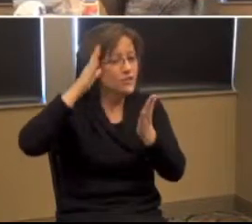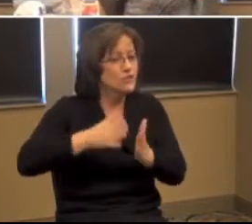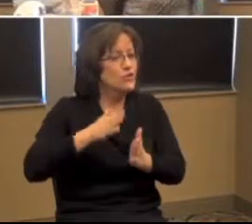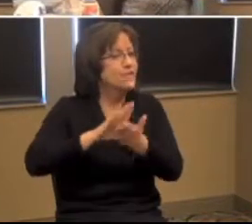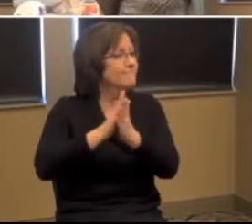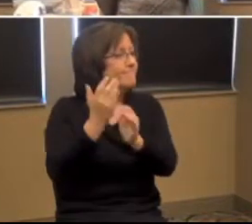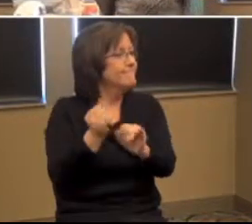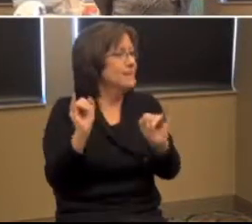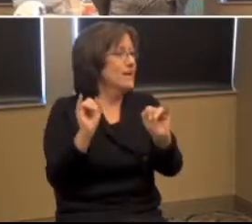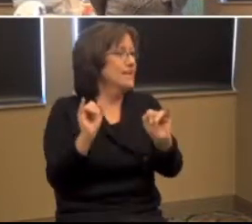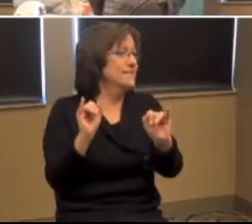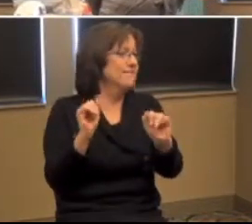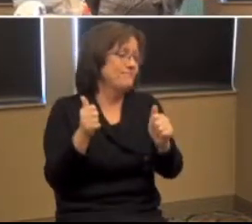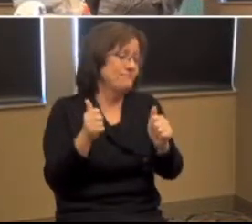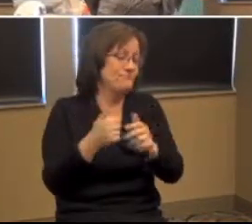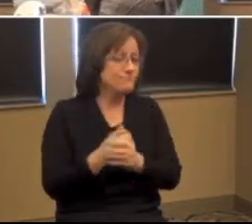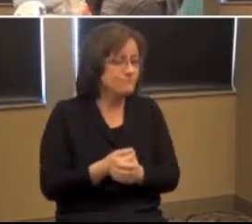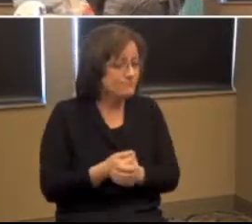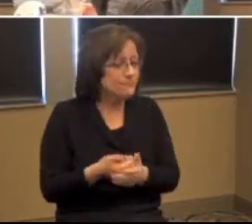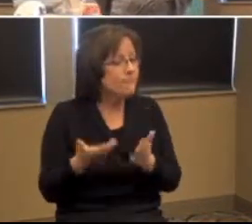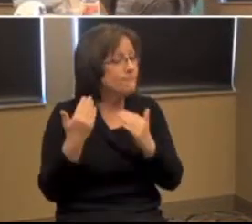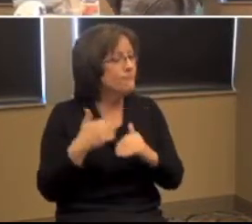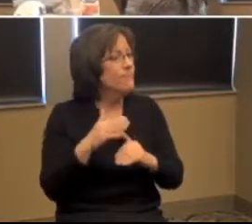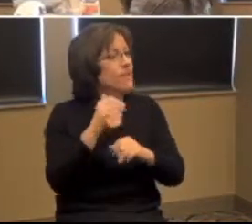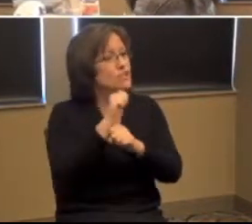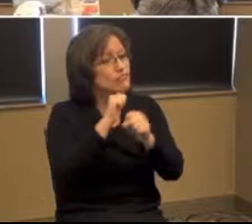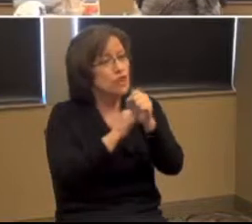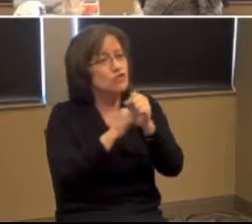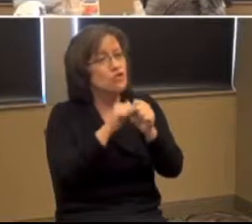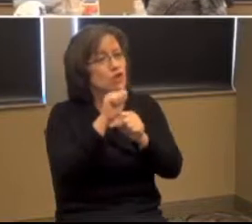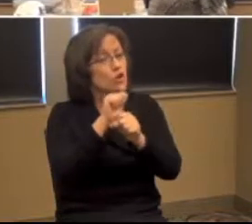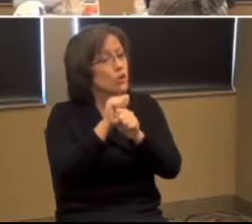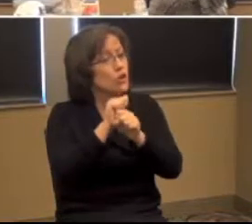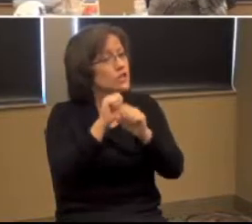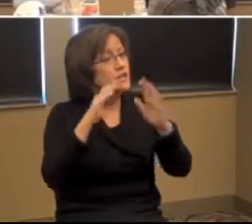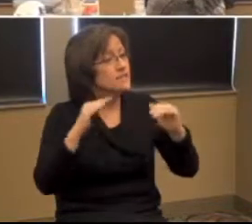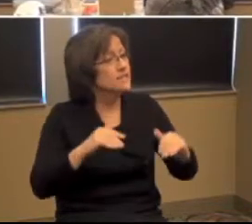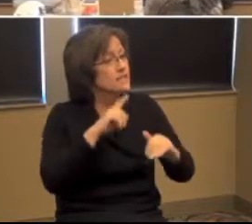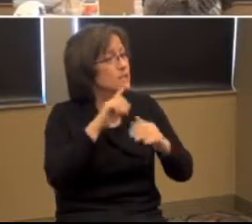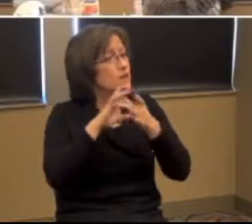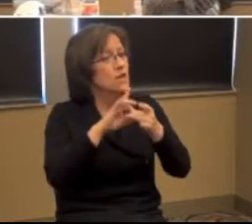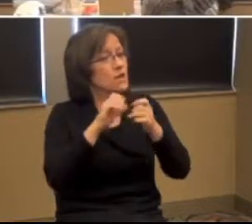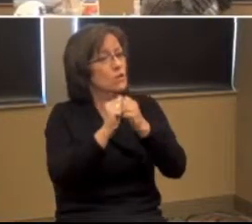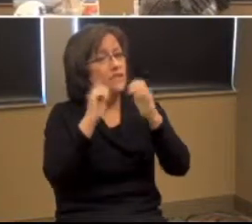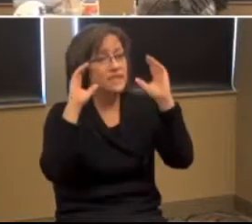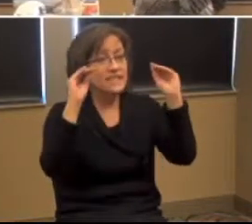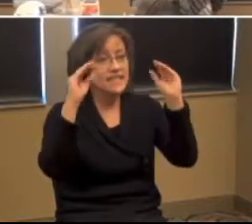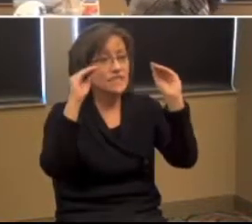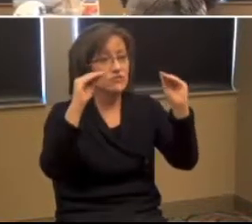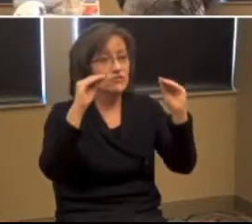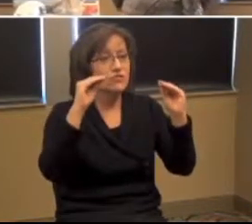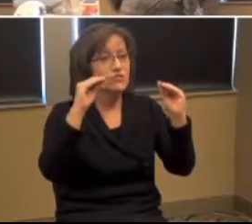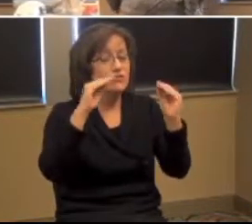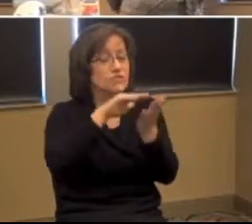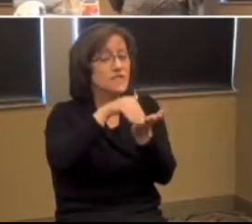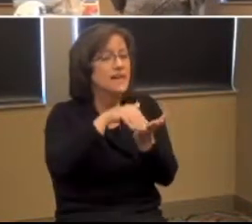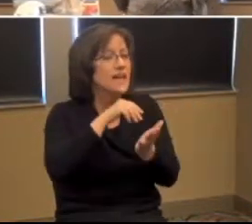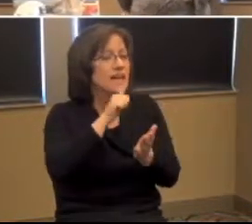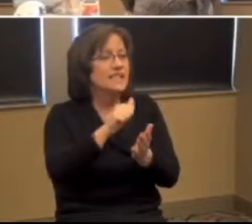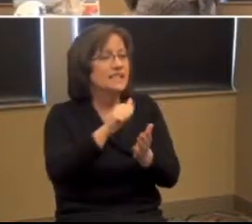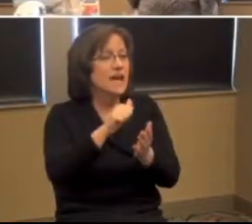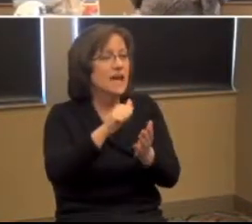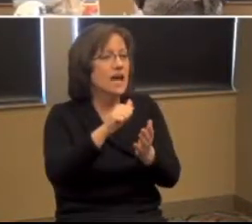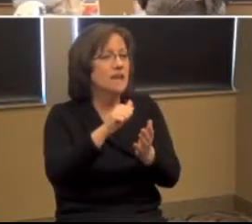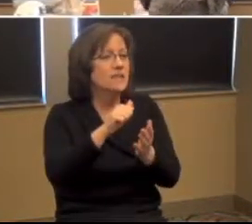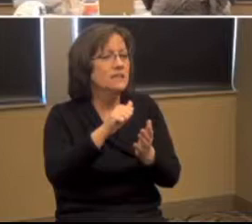some background. Structured work systems are part of the Teach Center. You guys might have heard of that. If not, definitely